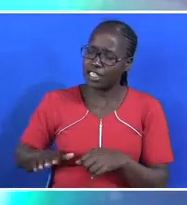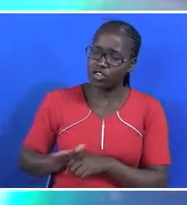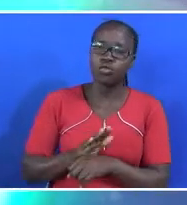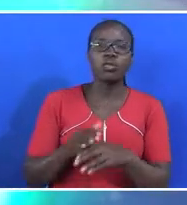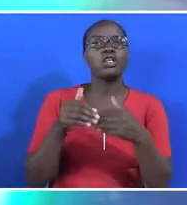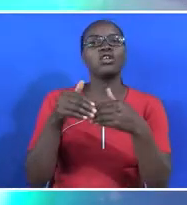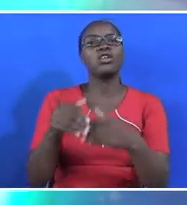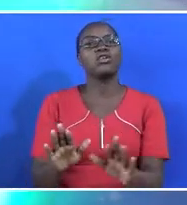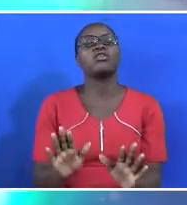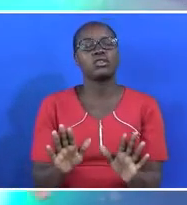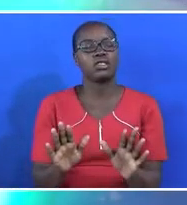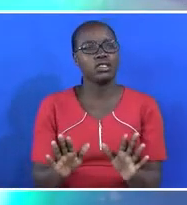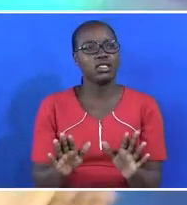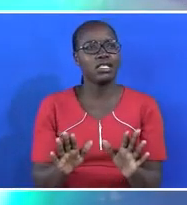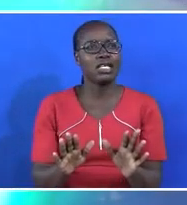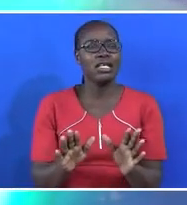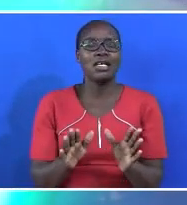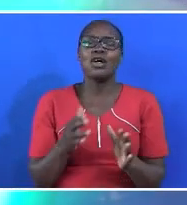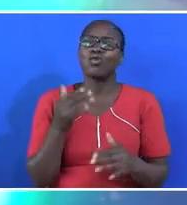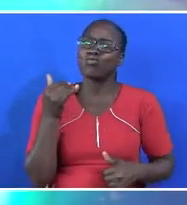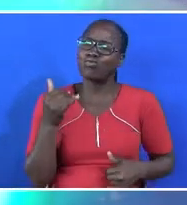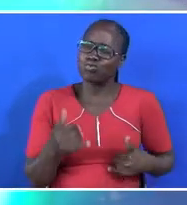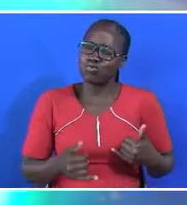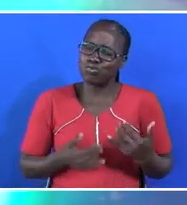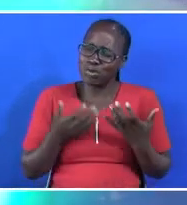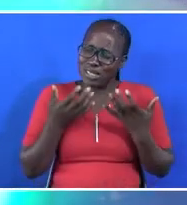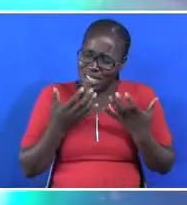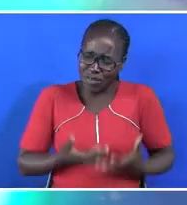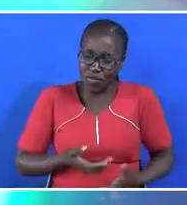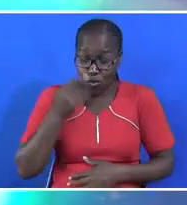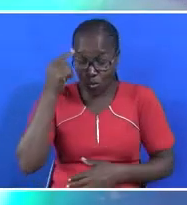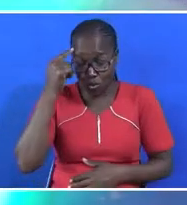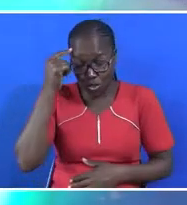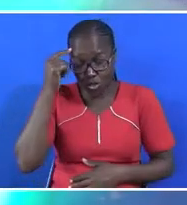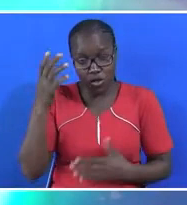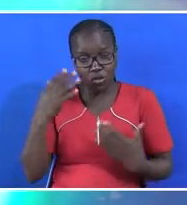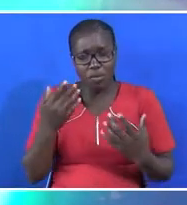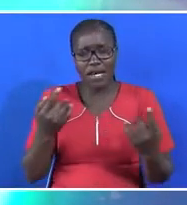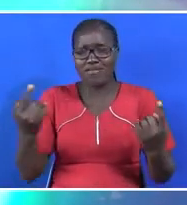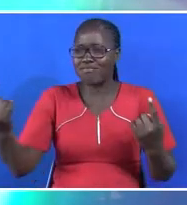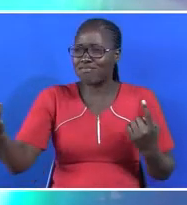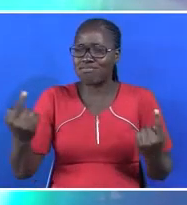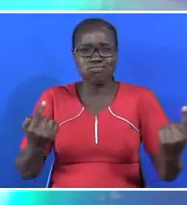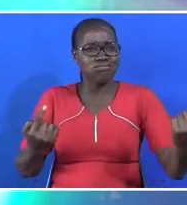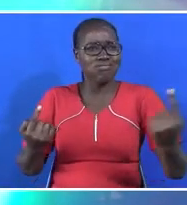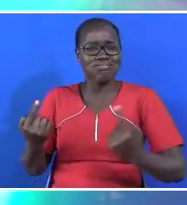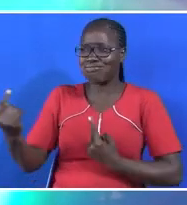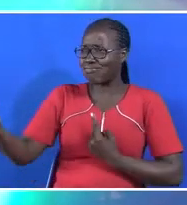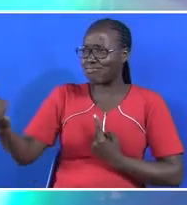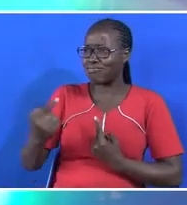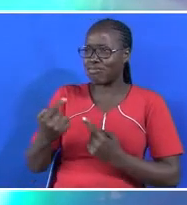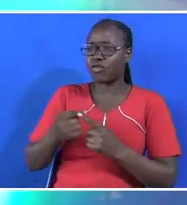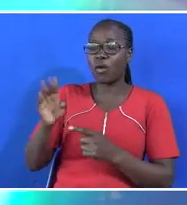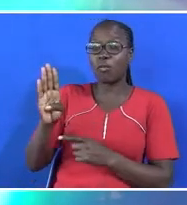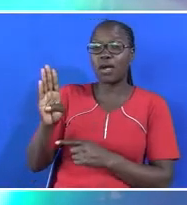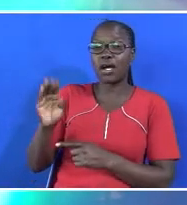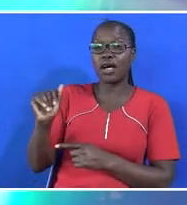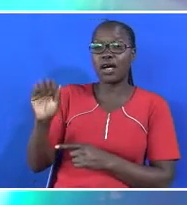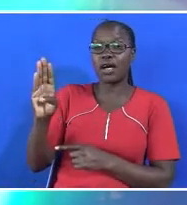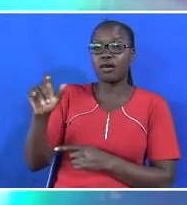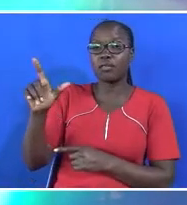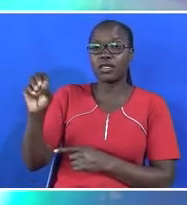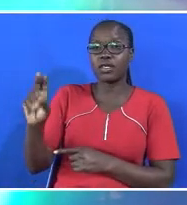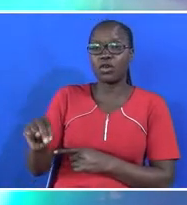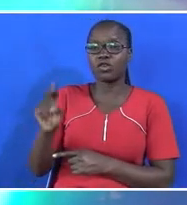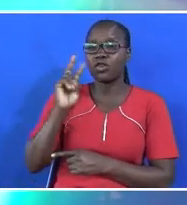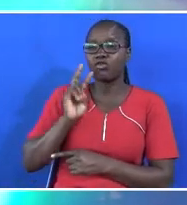it. And he was overwhelmed with the thought that people had come all the way from Babylon to see him. And I